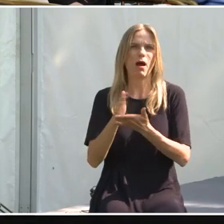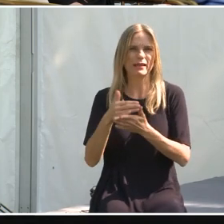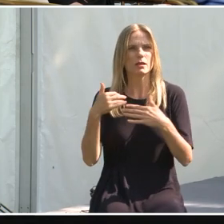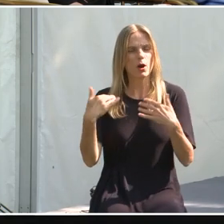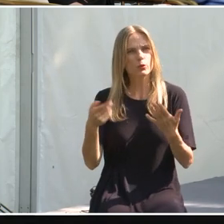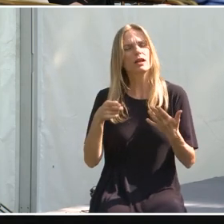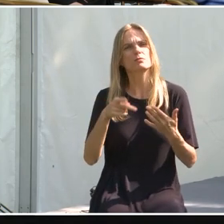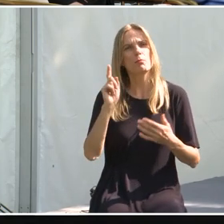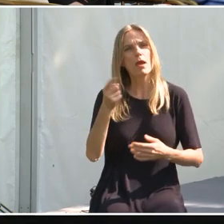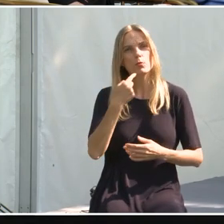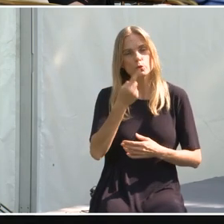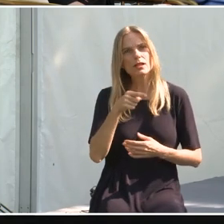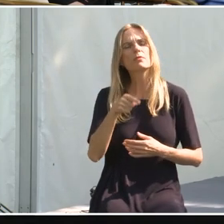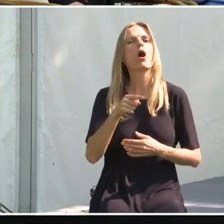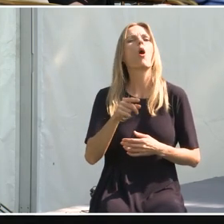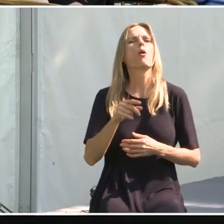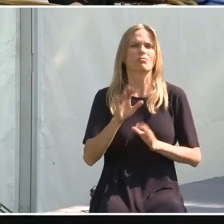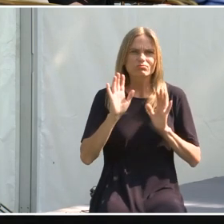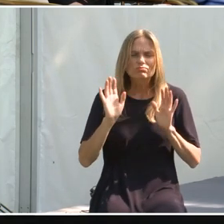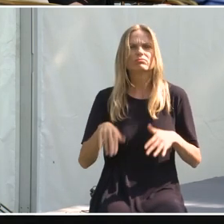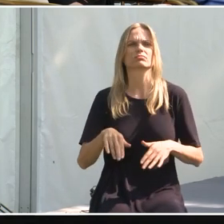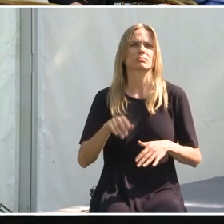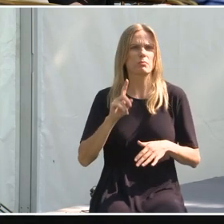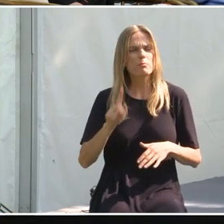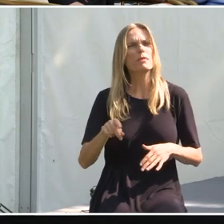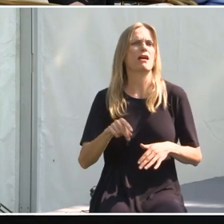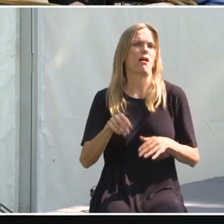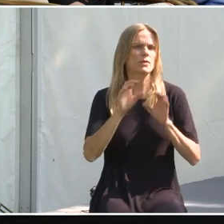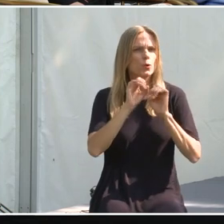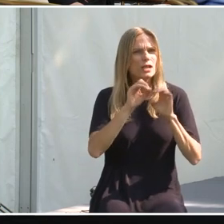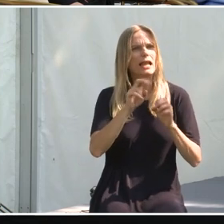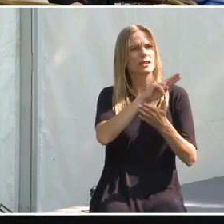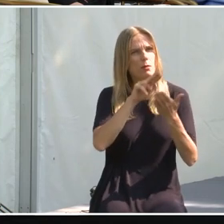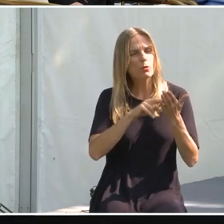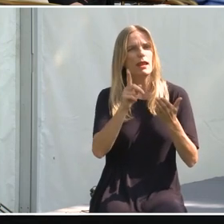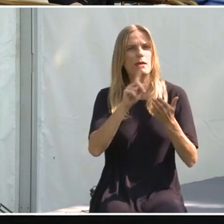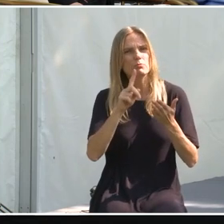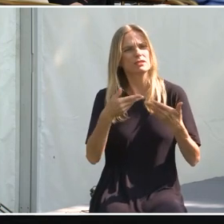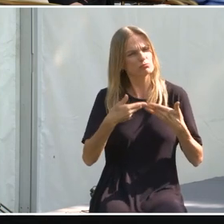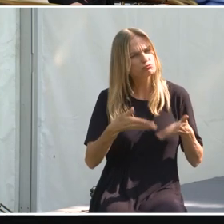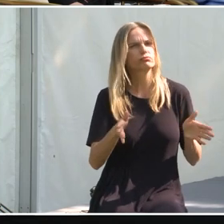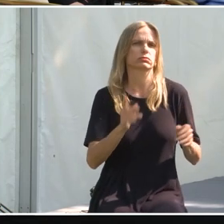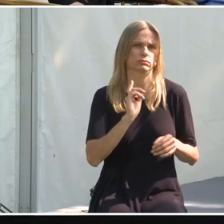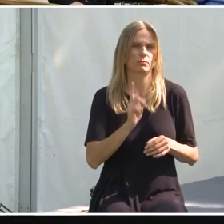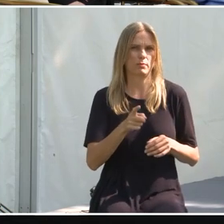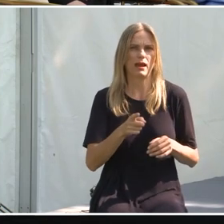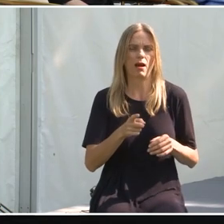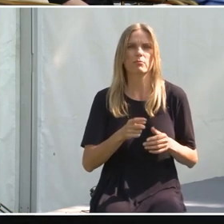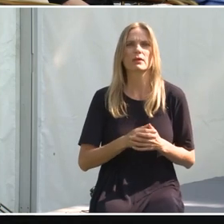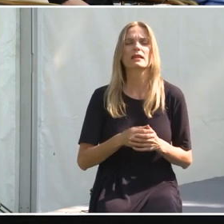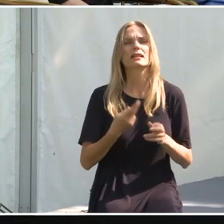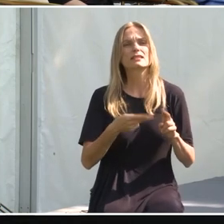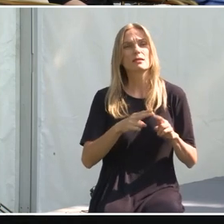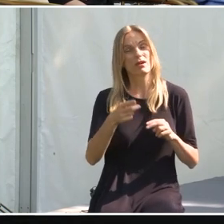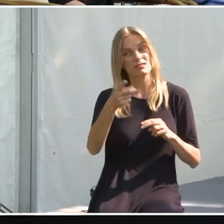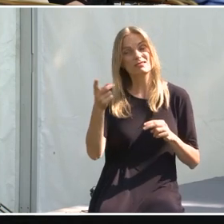to minimize in a way the things that young people go through, just because other people, older